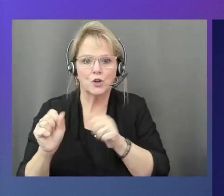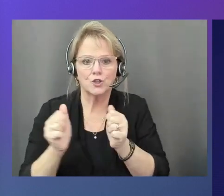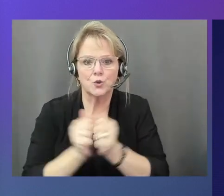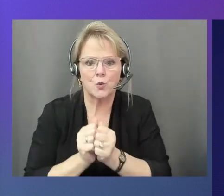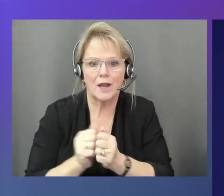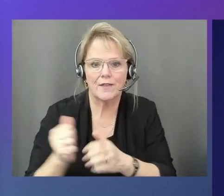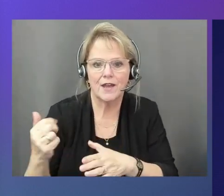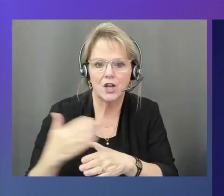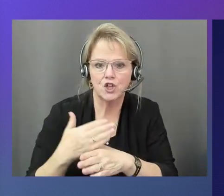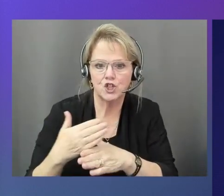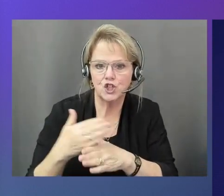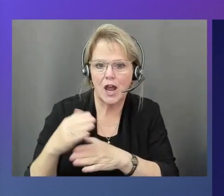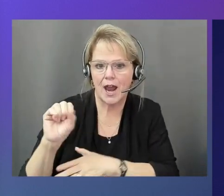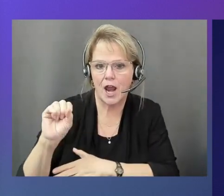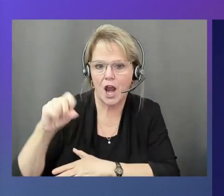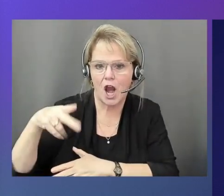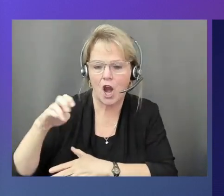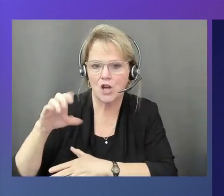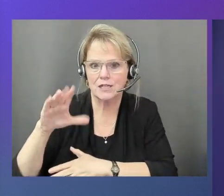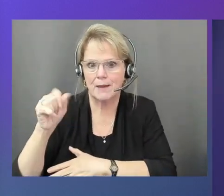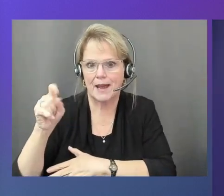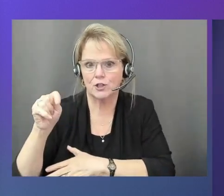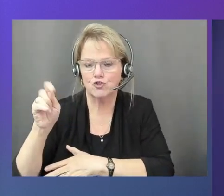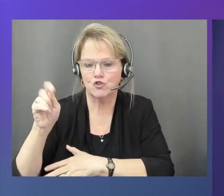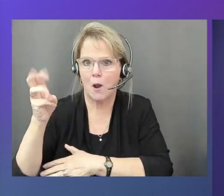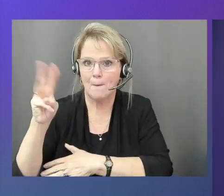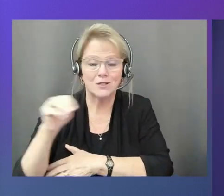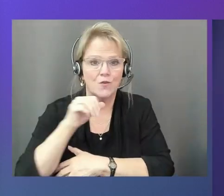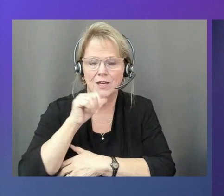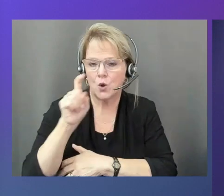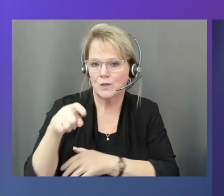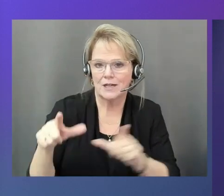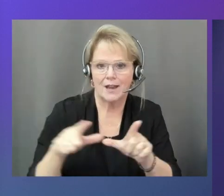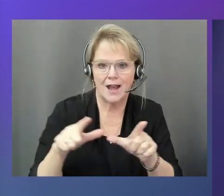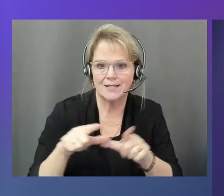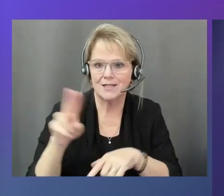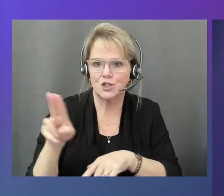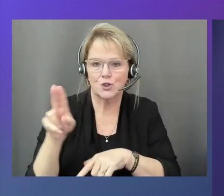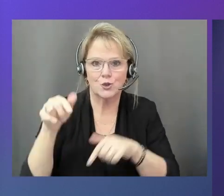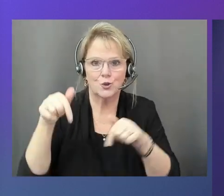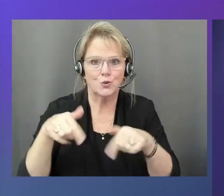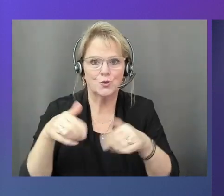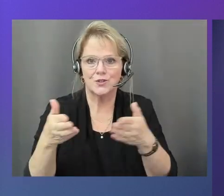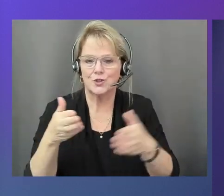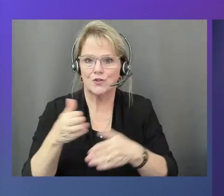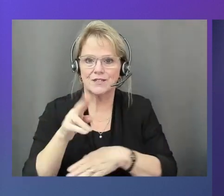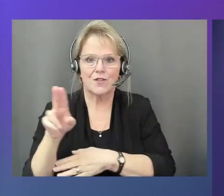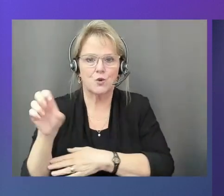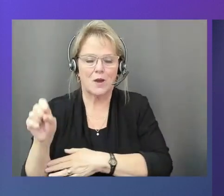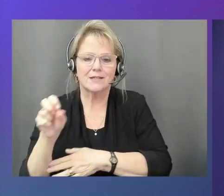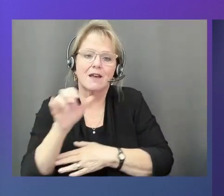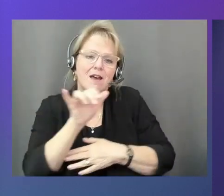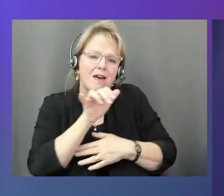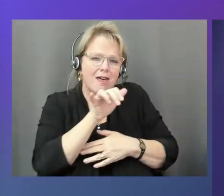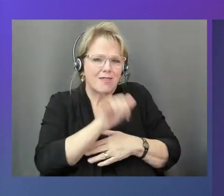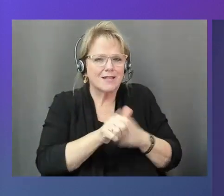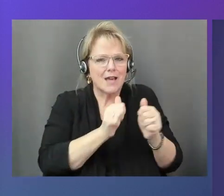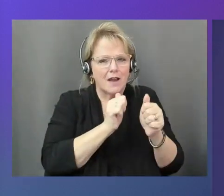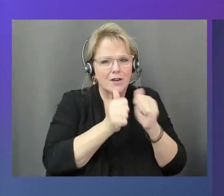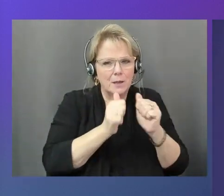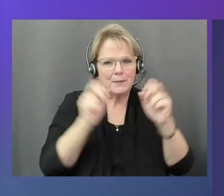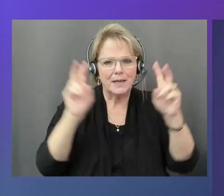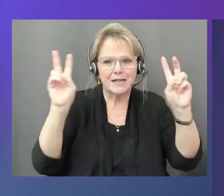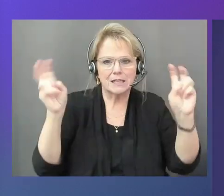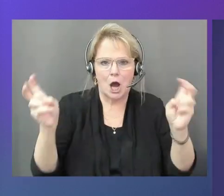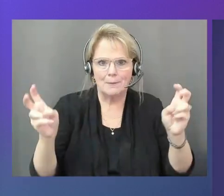to start using the service in the US. Well, that seems to be a repeating kind of topic, is that AWS with this